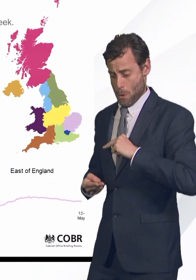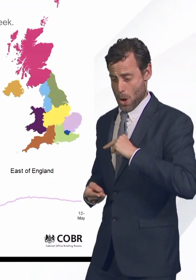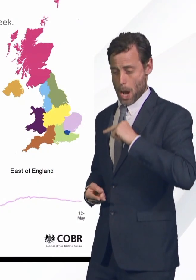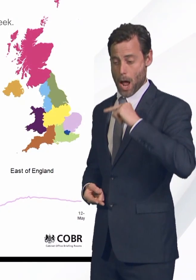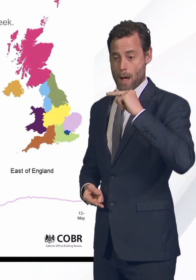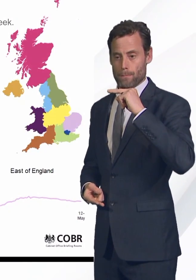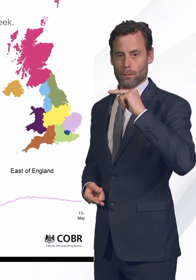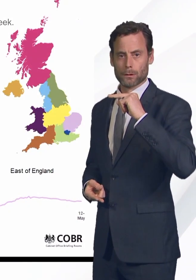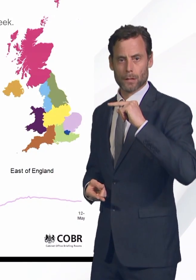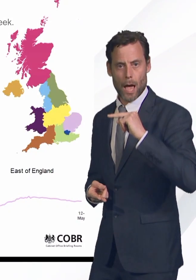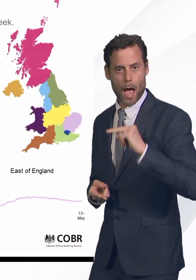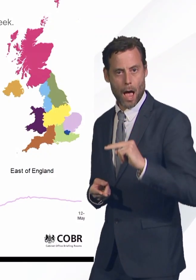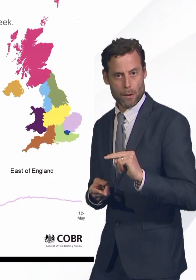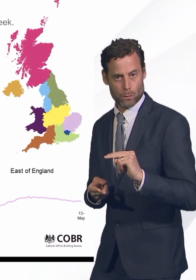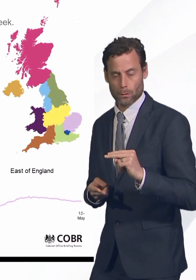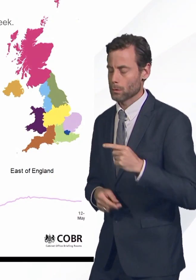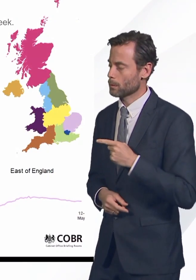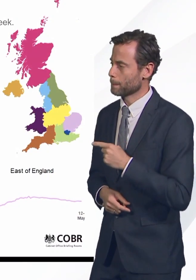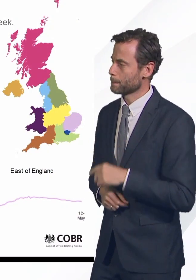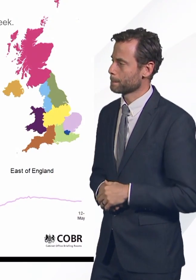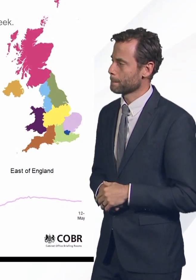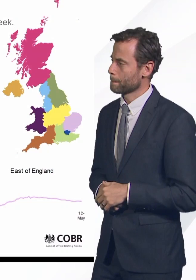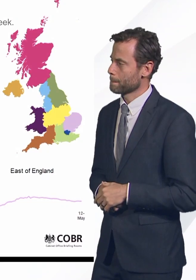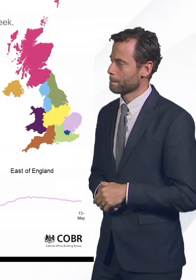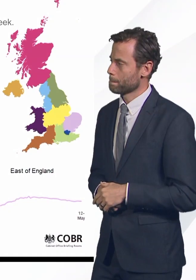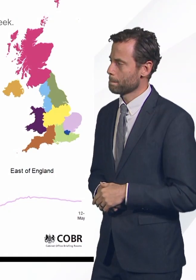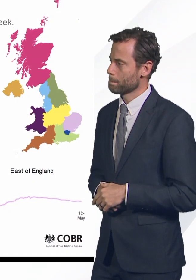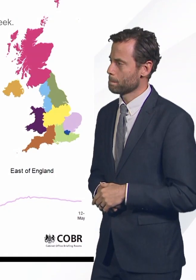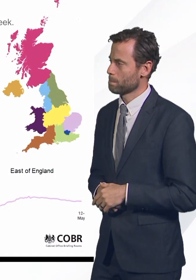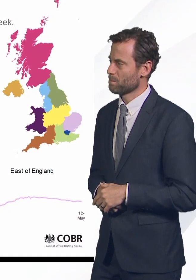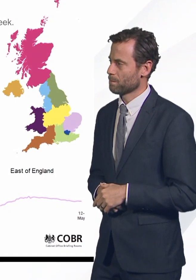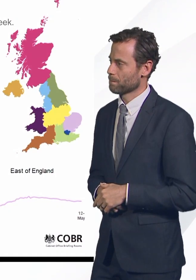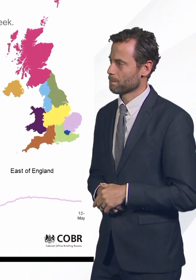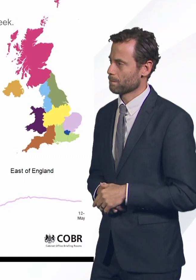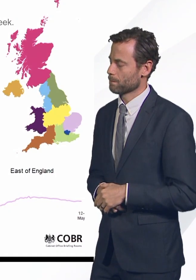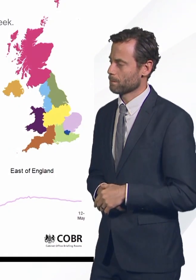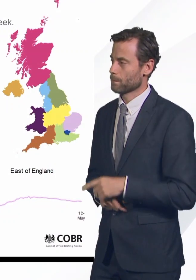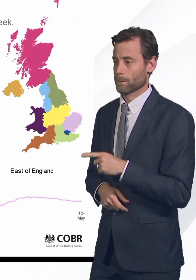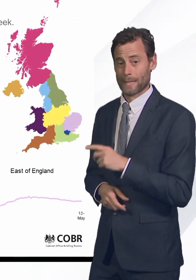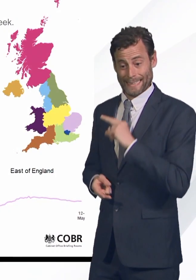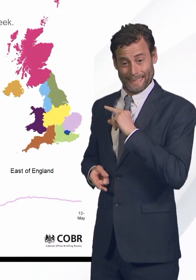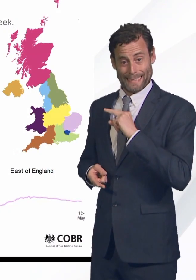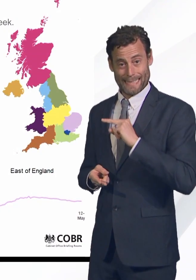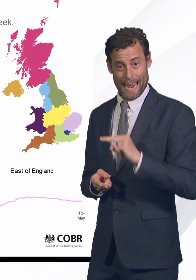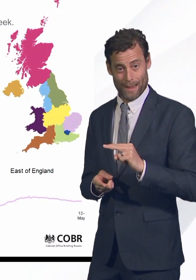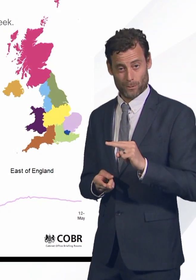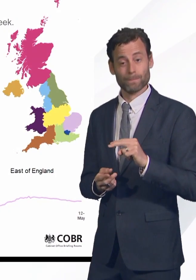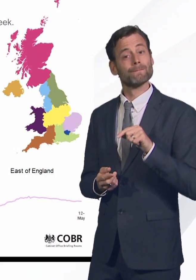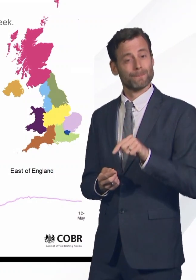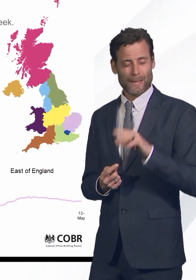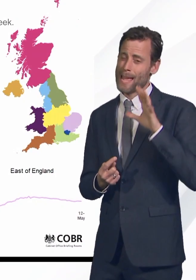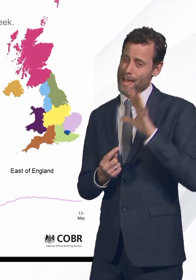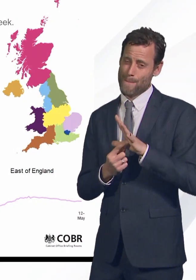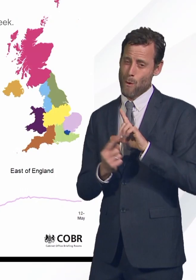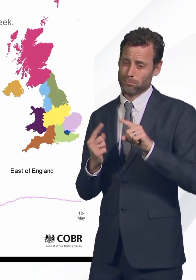of that curve is flatter. It does mean that, again, we need to keep really careful about social distancing and